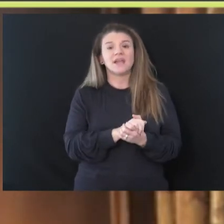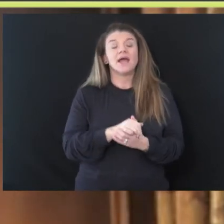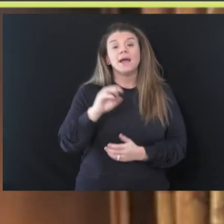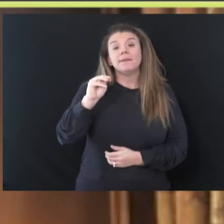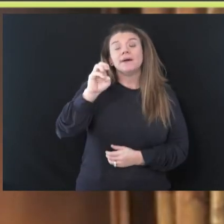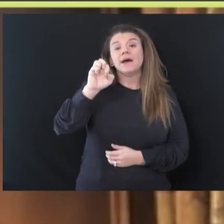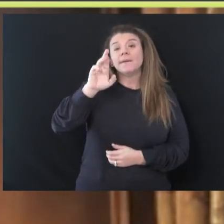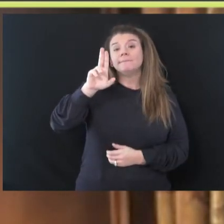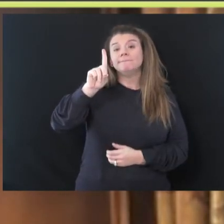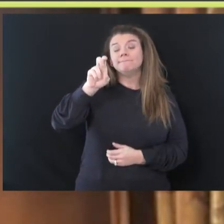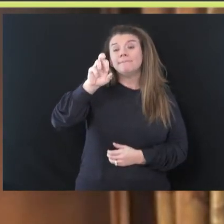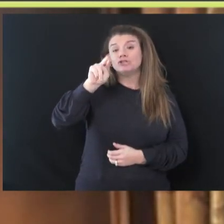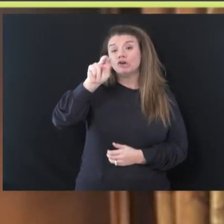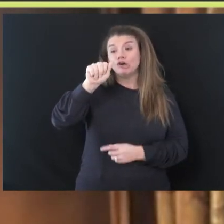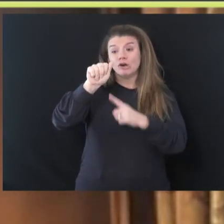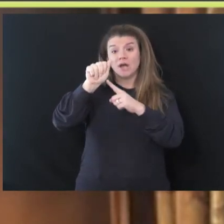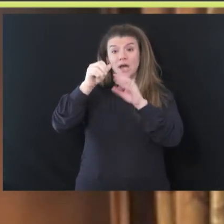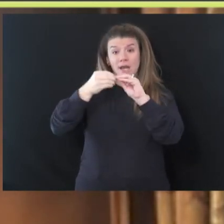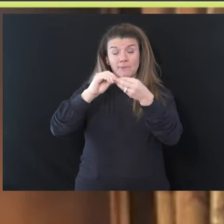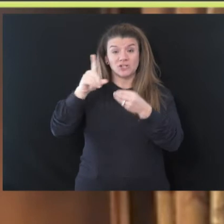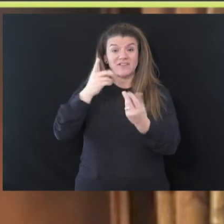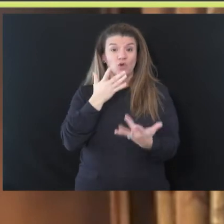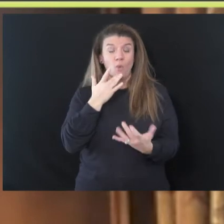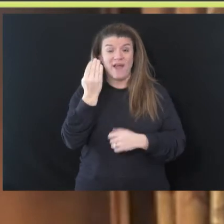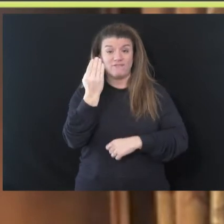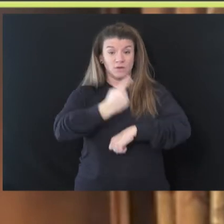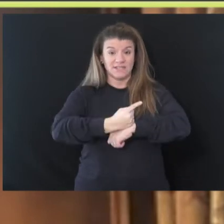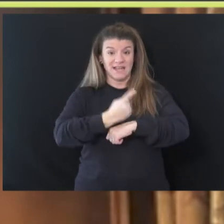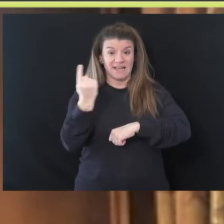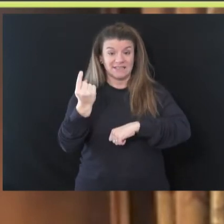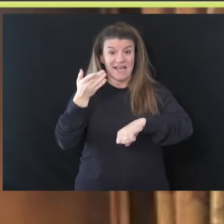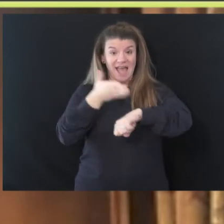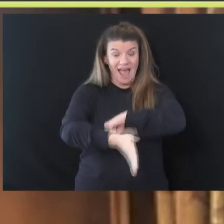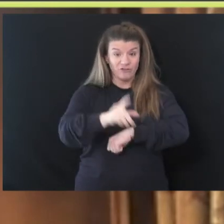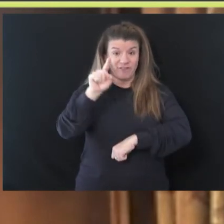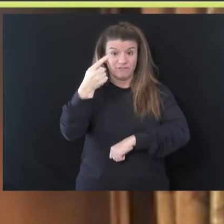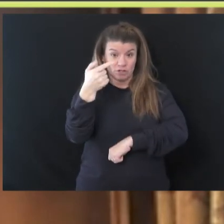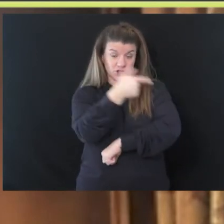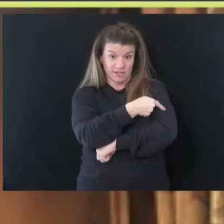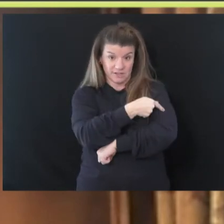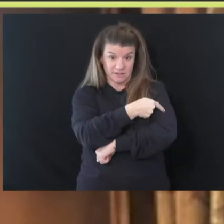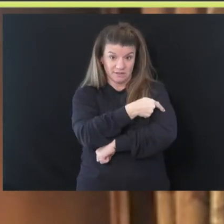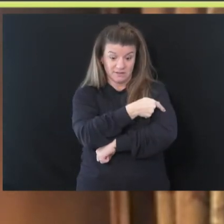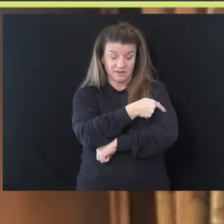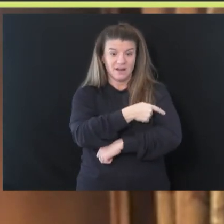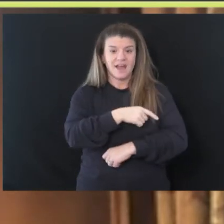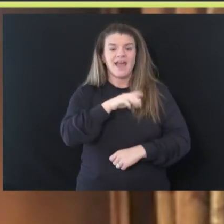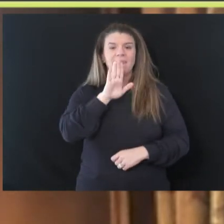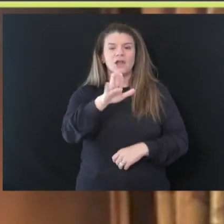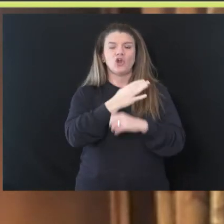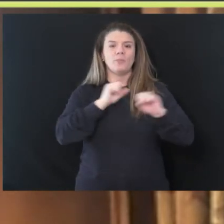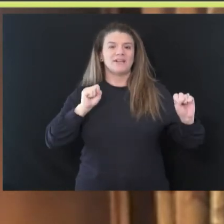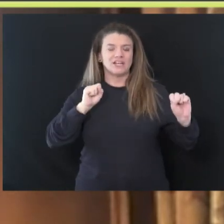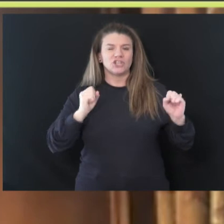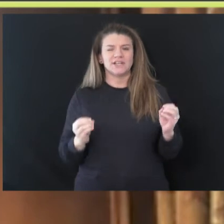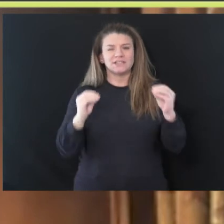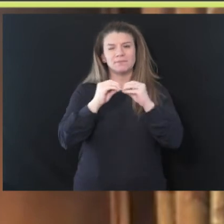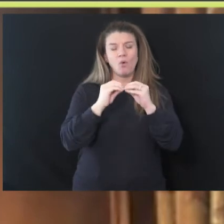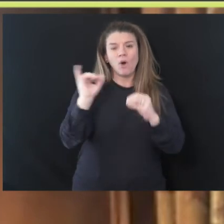Moderna numbers, if you wait 14 days after the first injection, then the protection is more